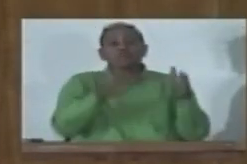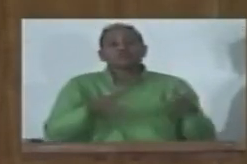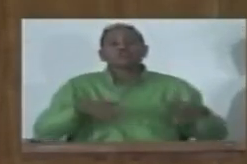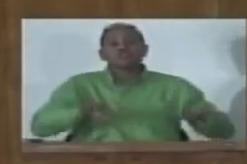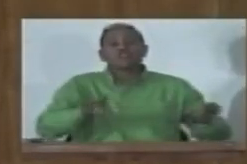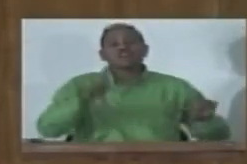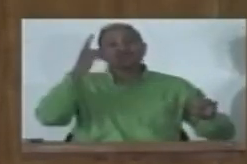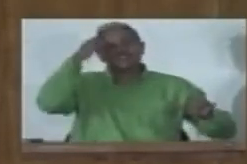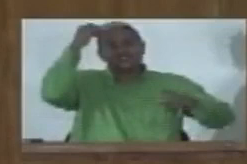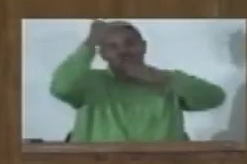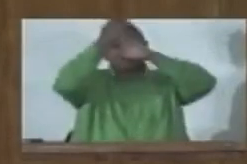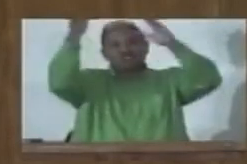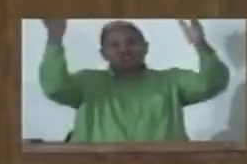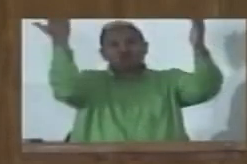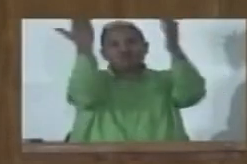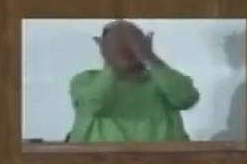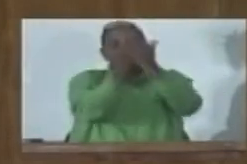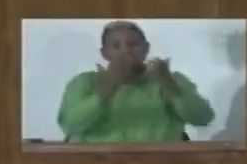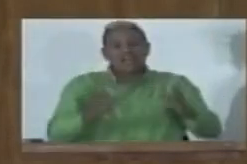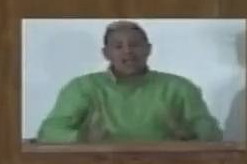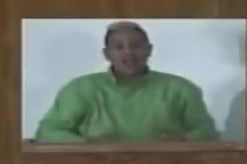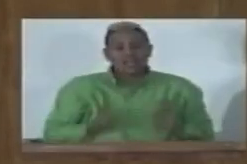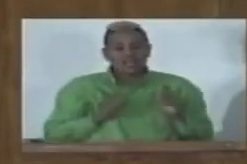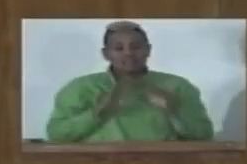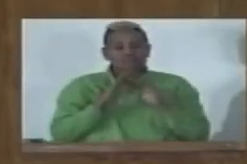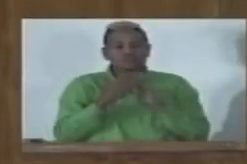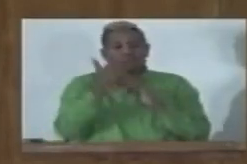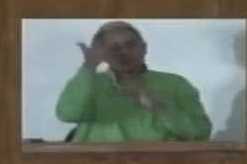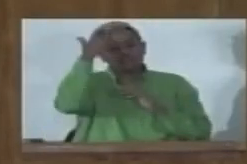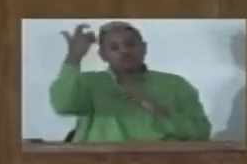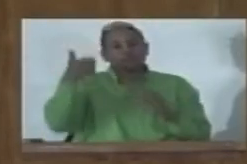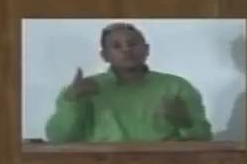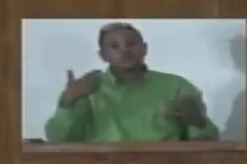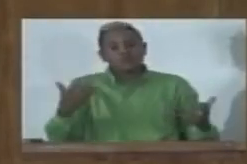their dream and live the Jamaica dream that we all hope for.